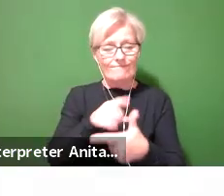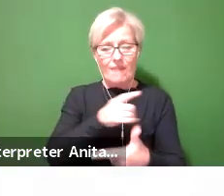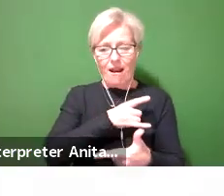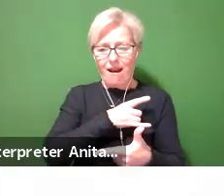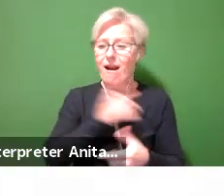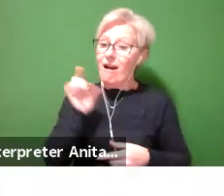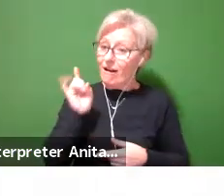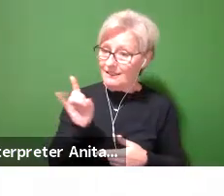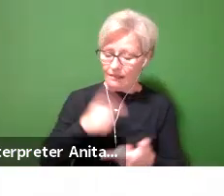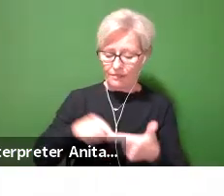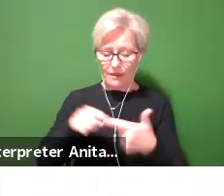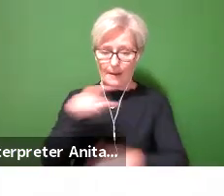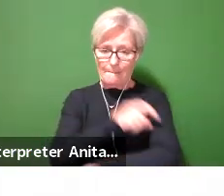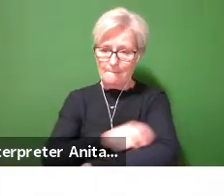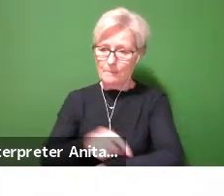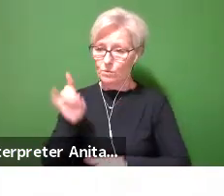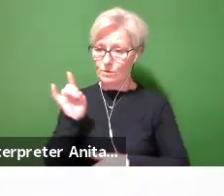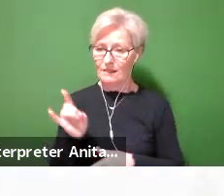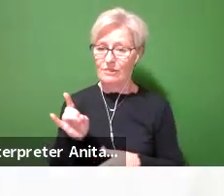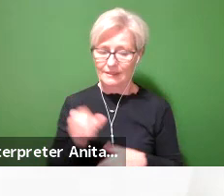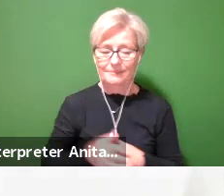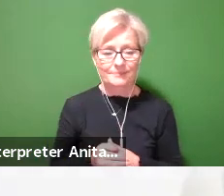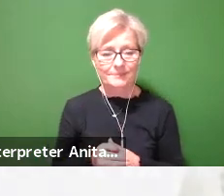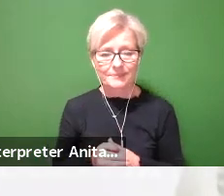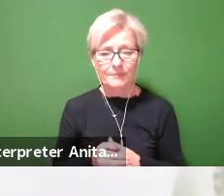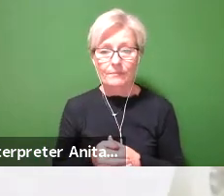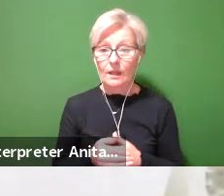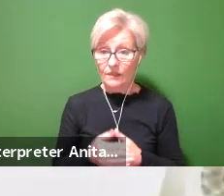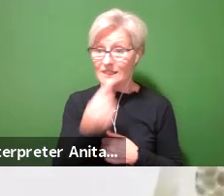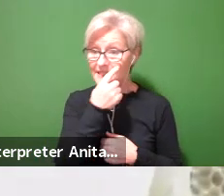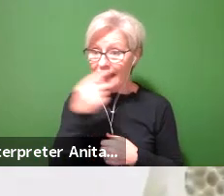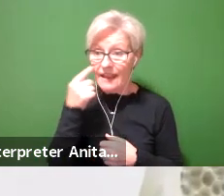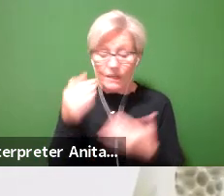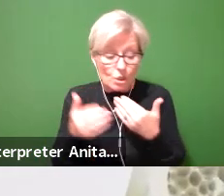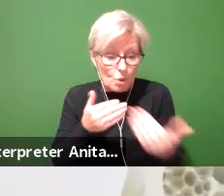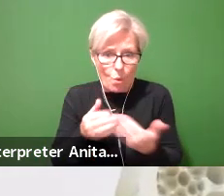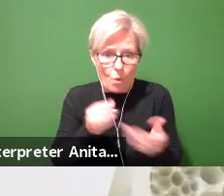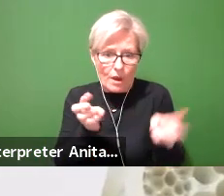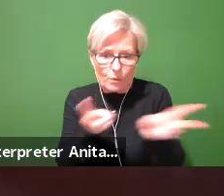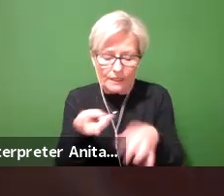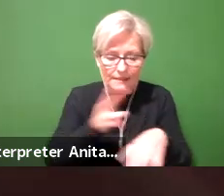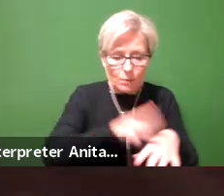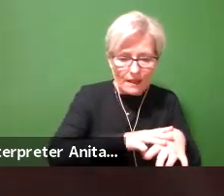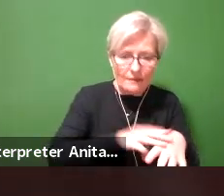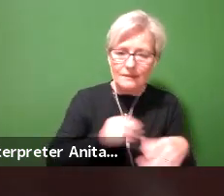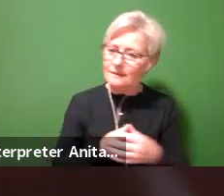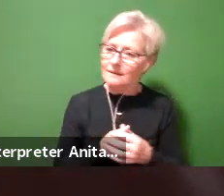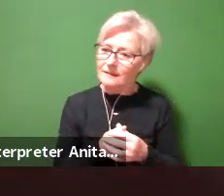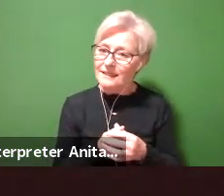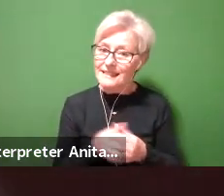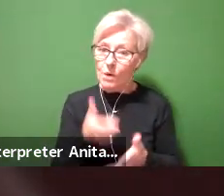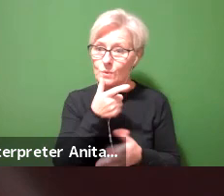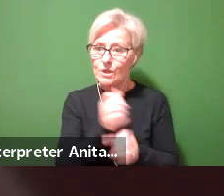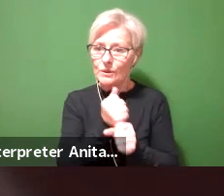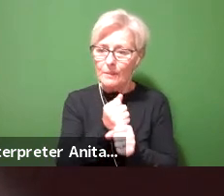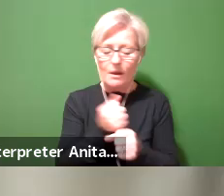on what has been proven to help and what really hasn't, despite what marketing might have you think. Plus, we've talked about what might